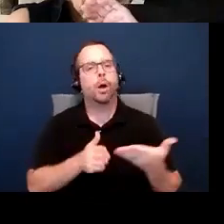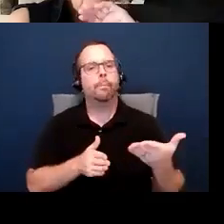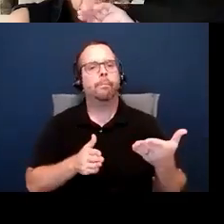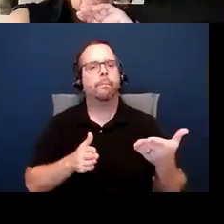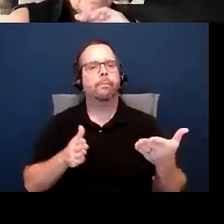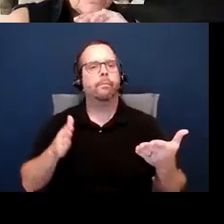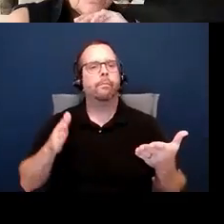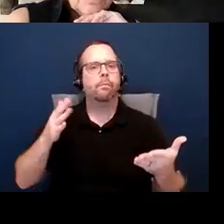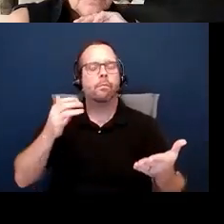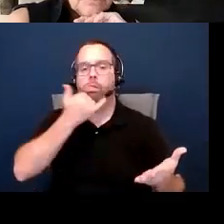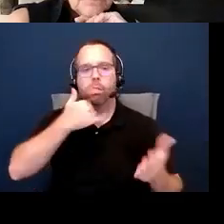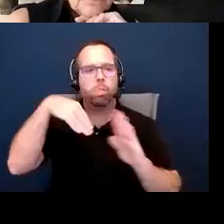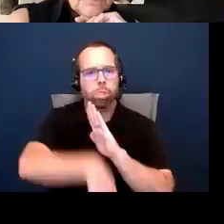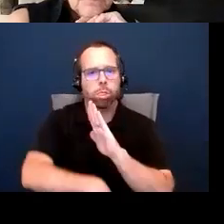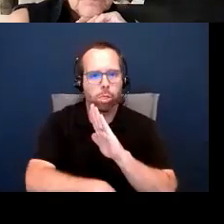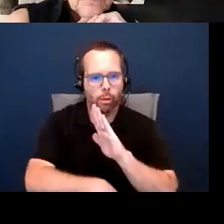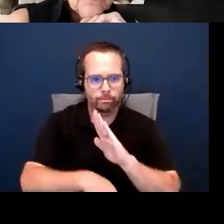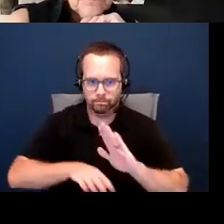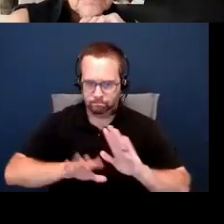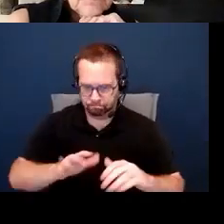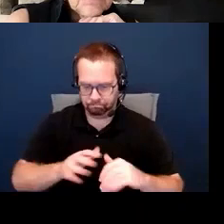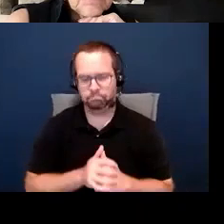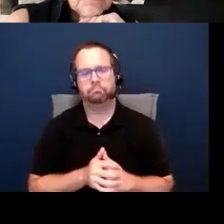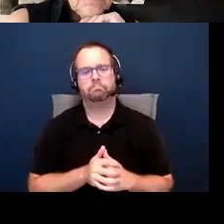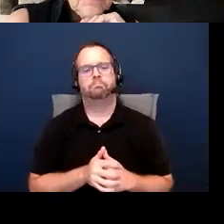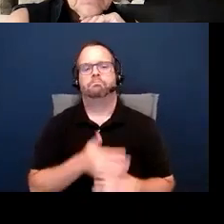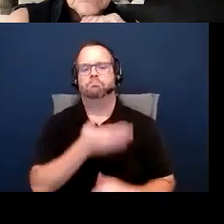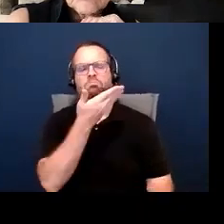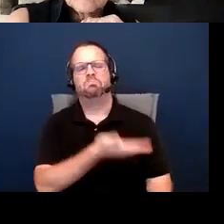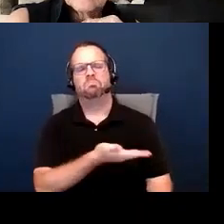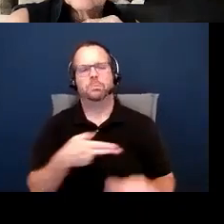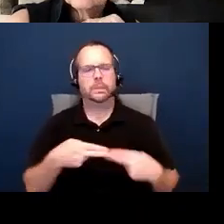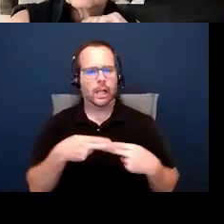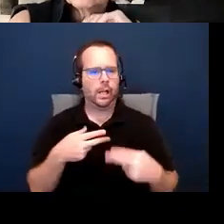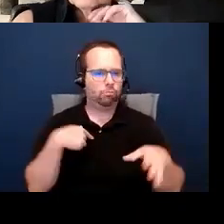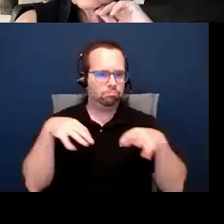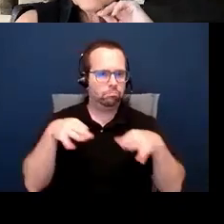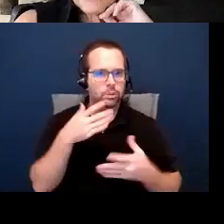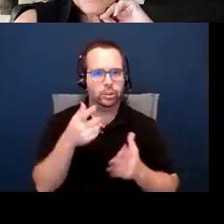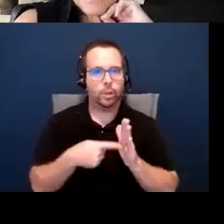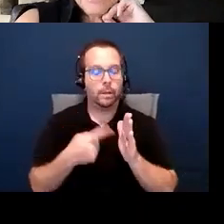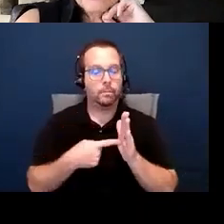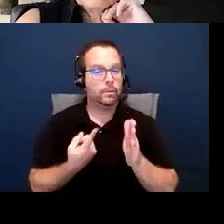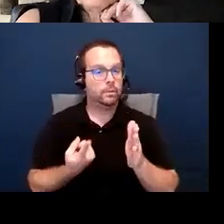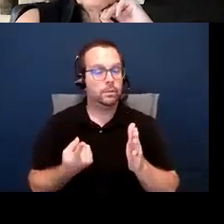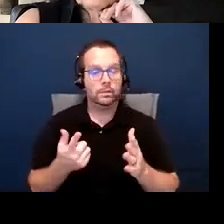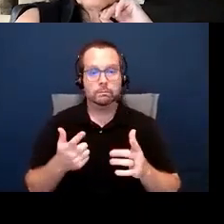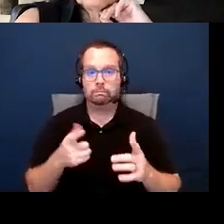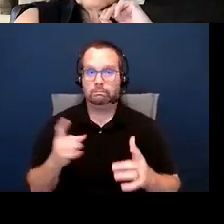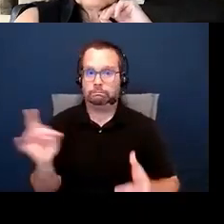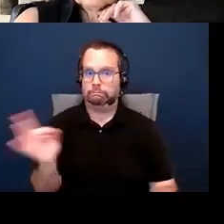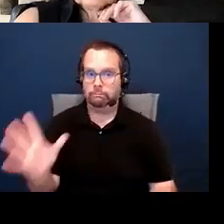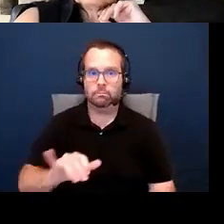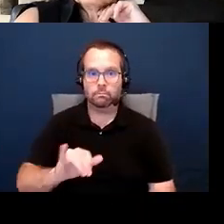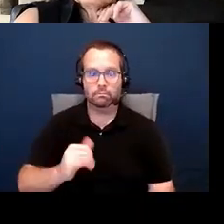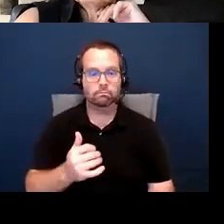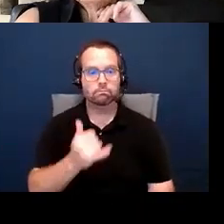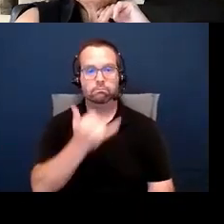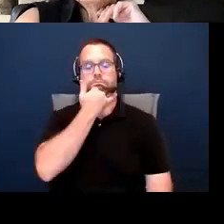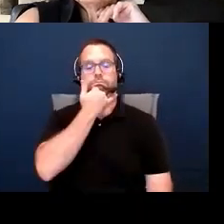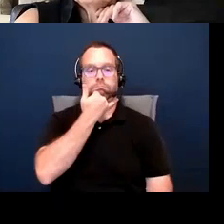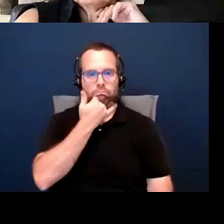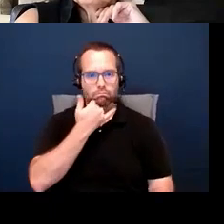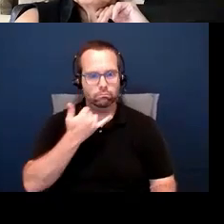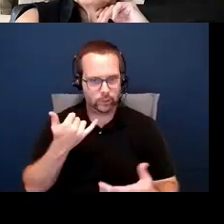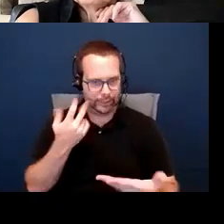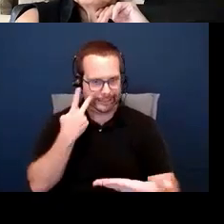think these are sort of the I'll say, or pitfalls, or sometimes fatal flaws sometimes that happen with studies.